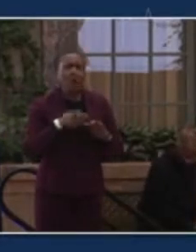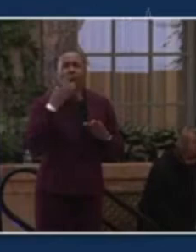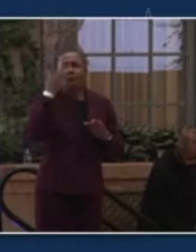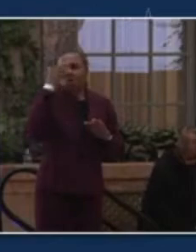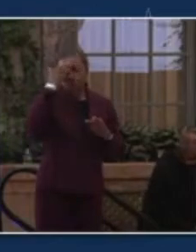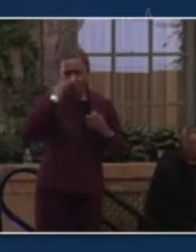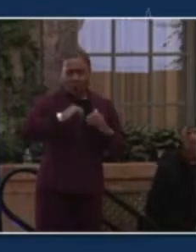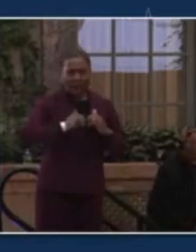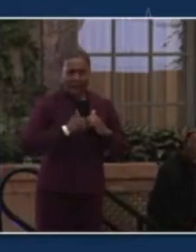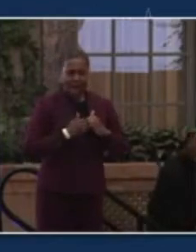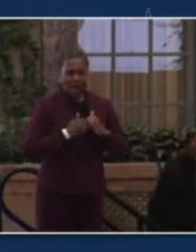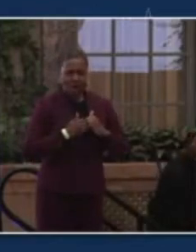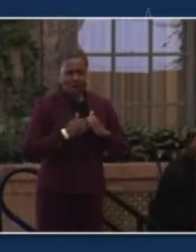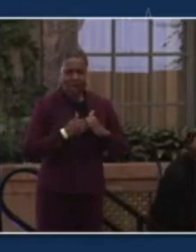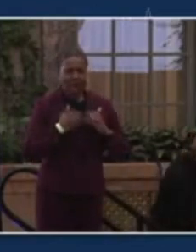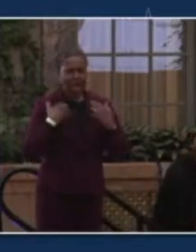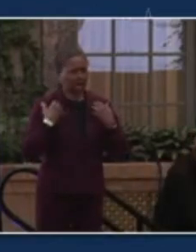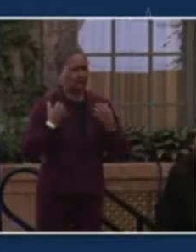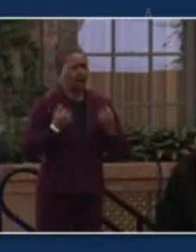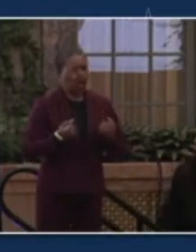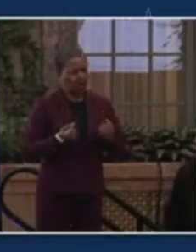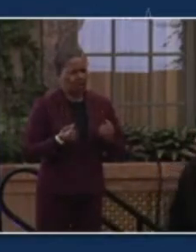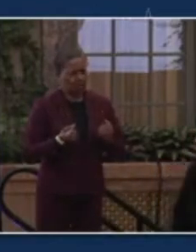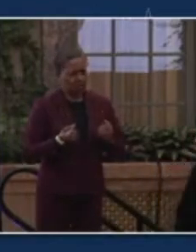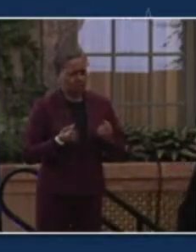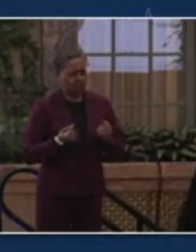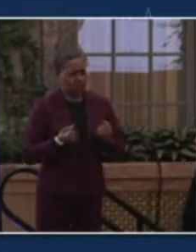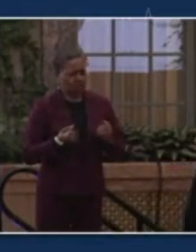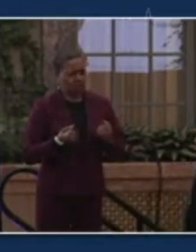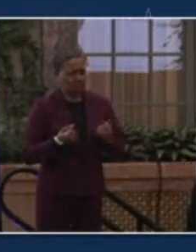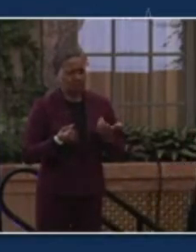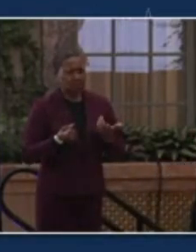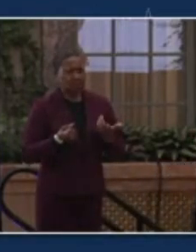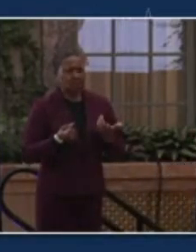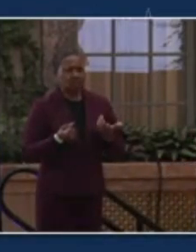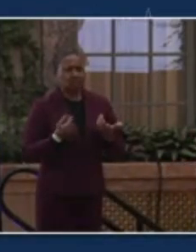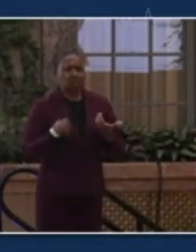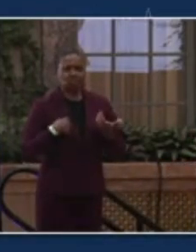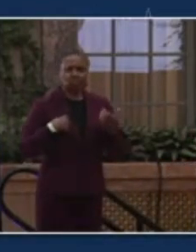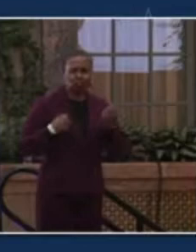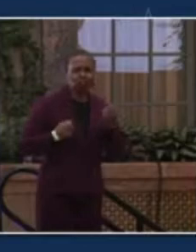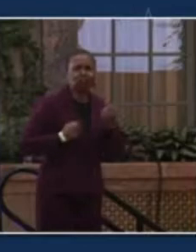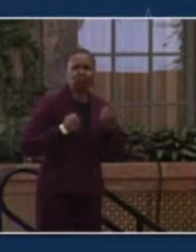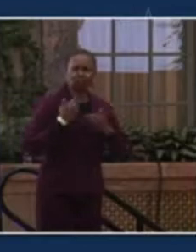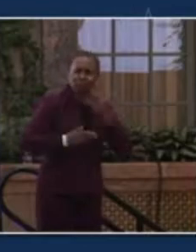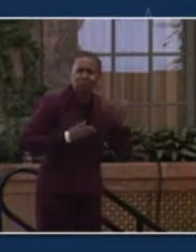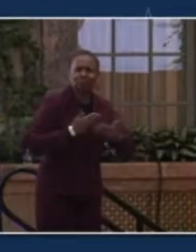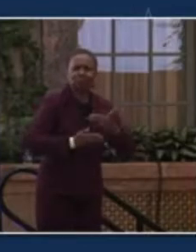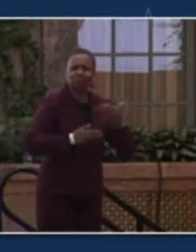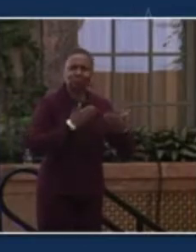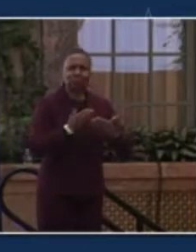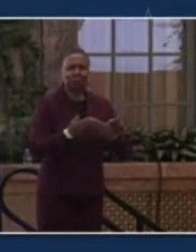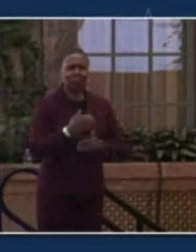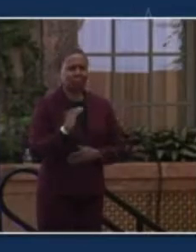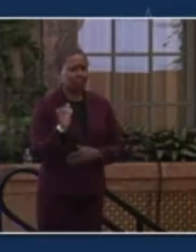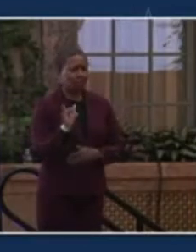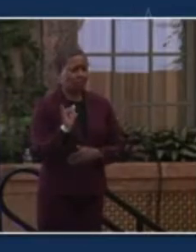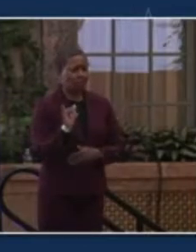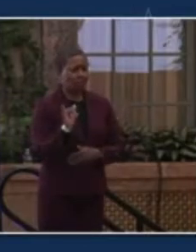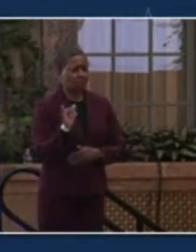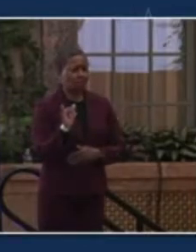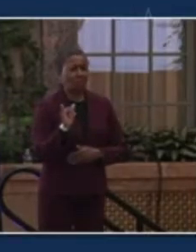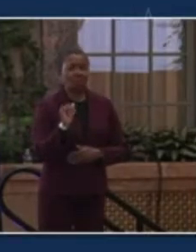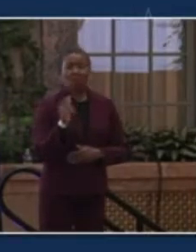know-how, and courage to bail the cat and